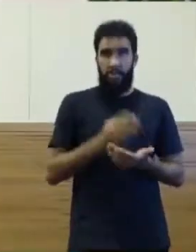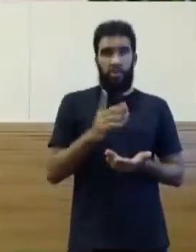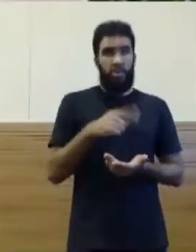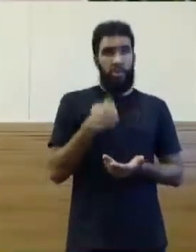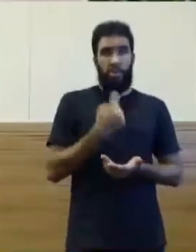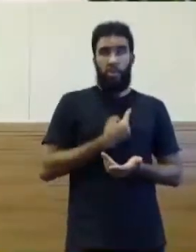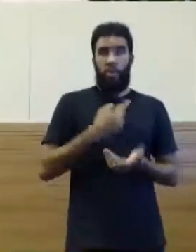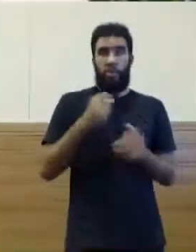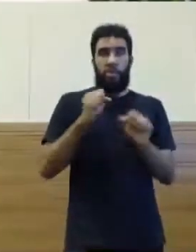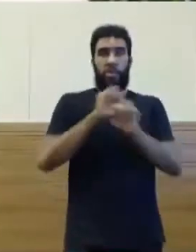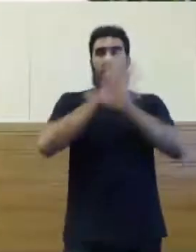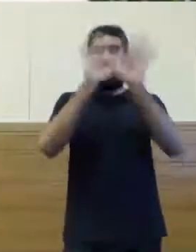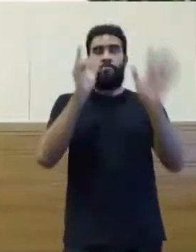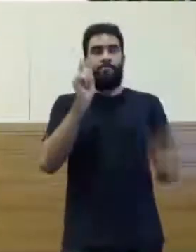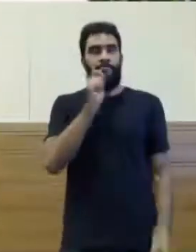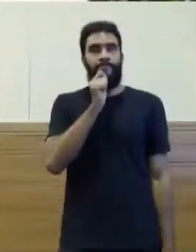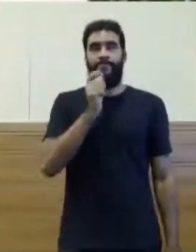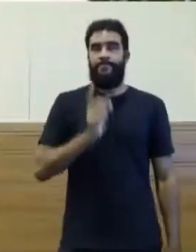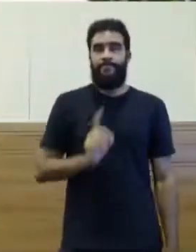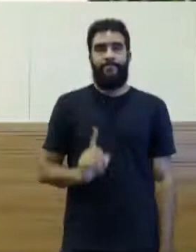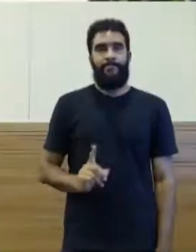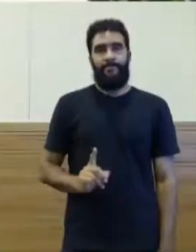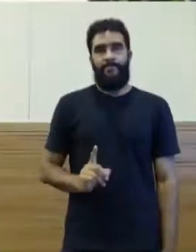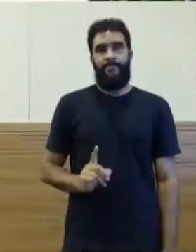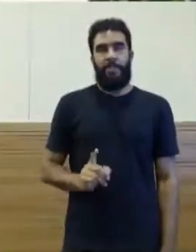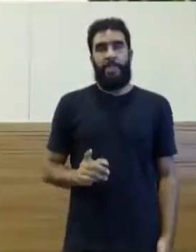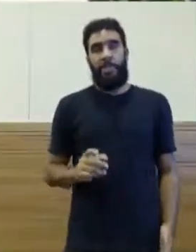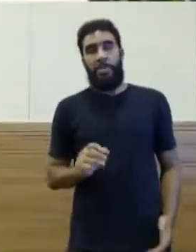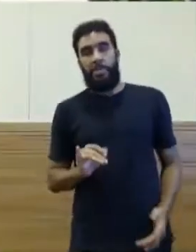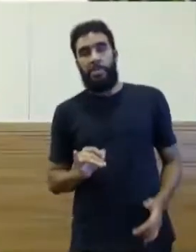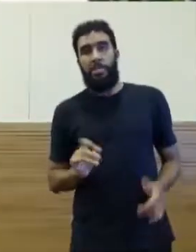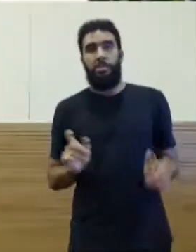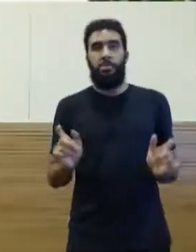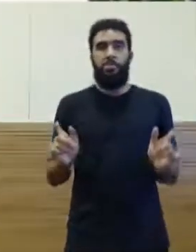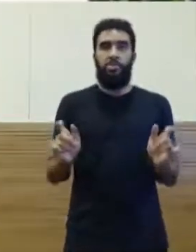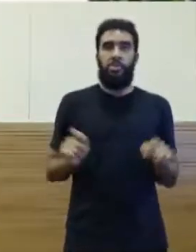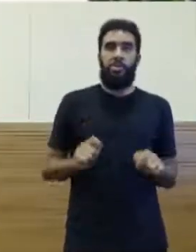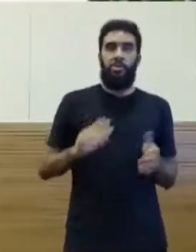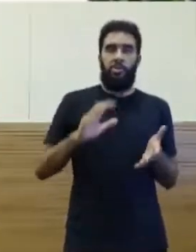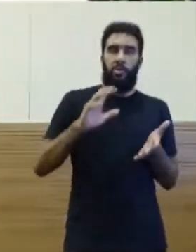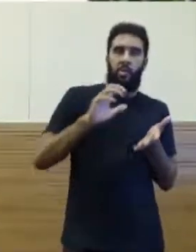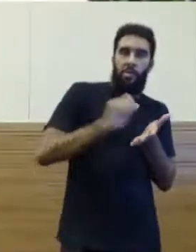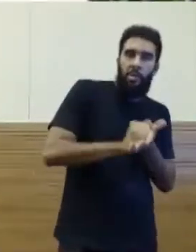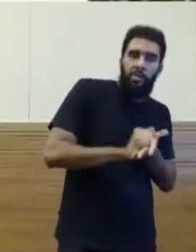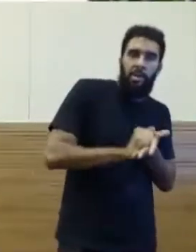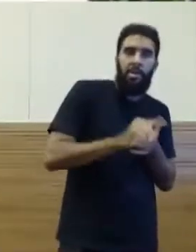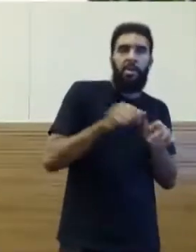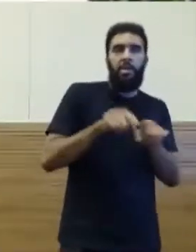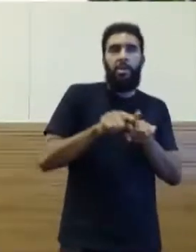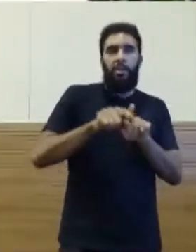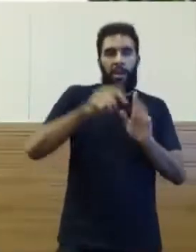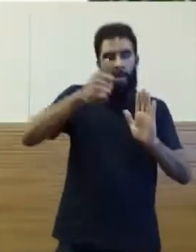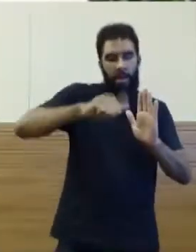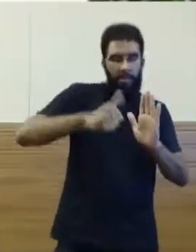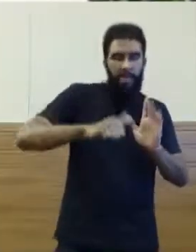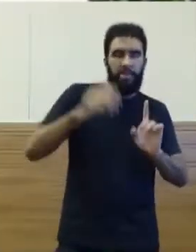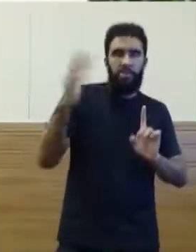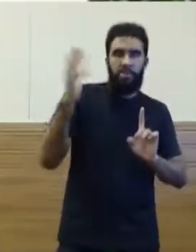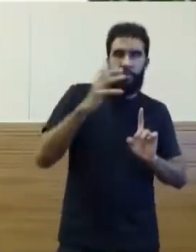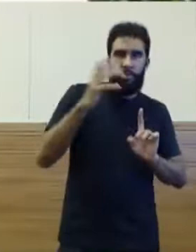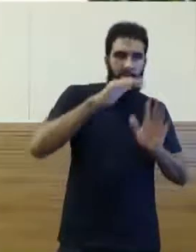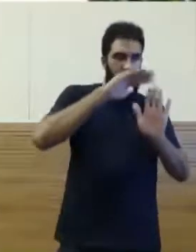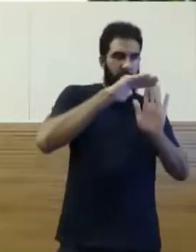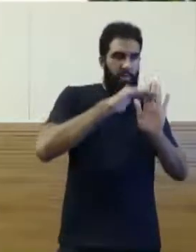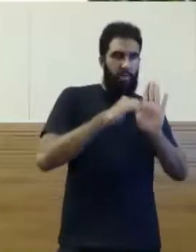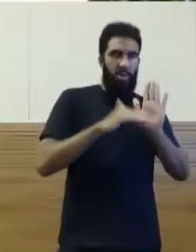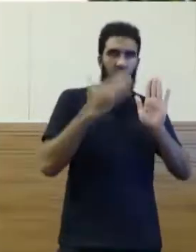and at least is something we don't have very much clarity in how we can implement and how to separate what is